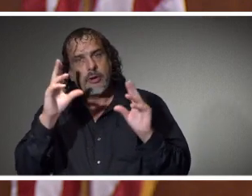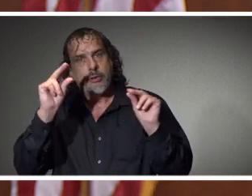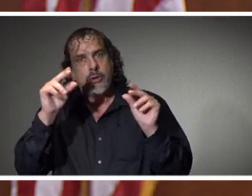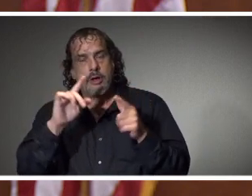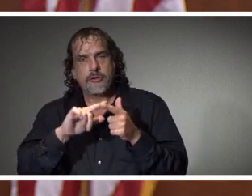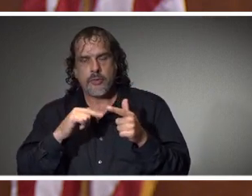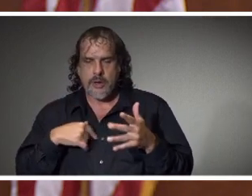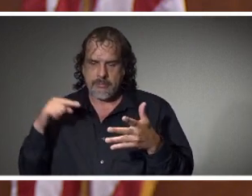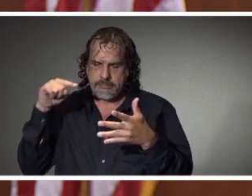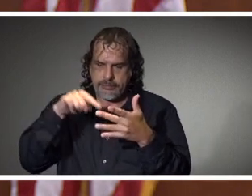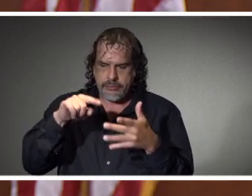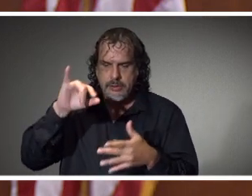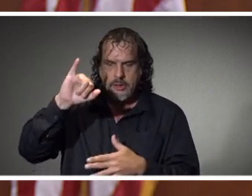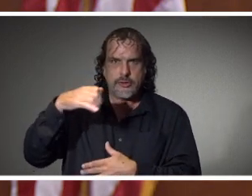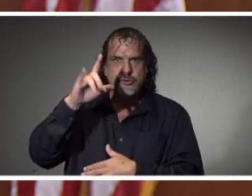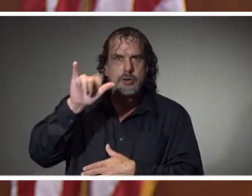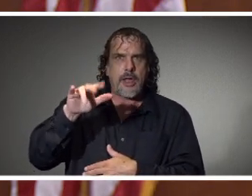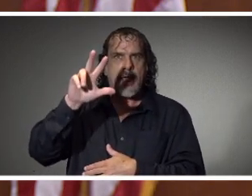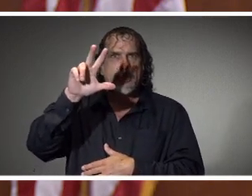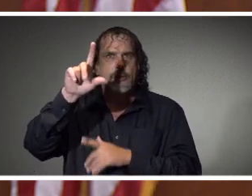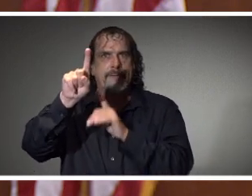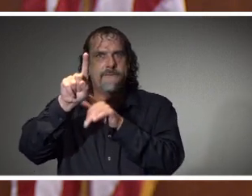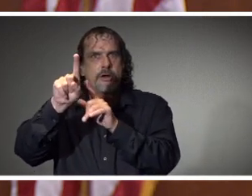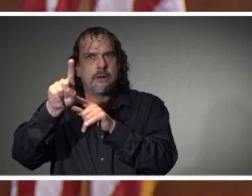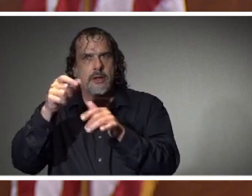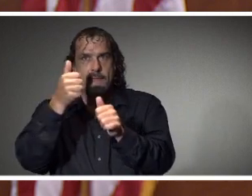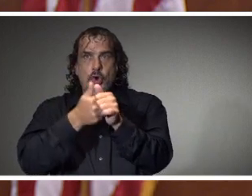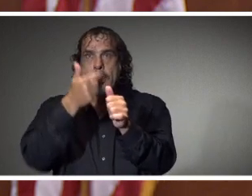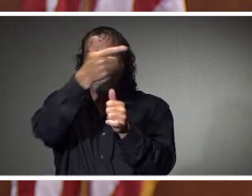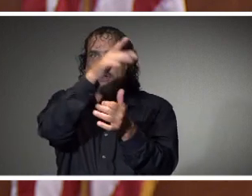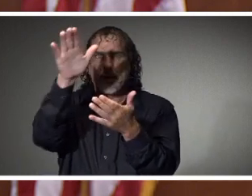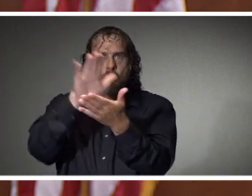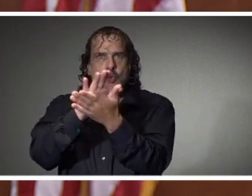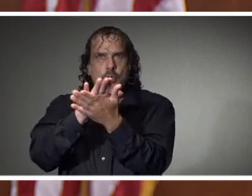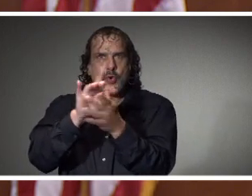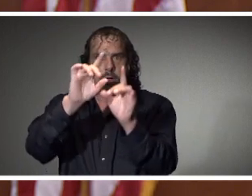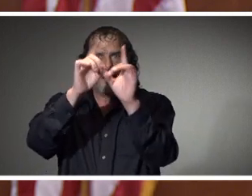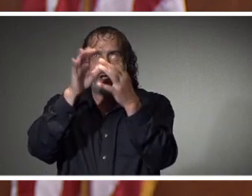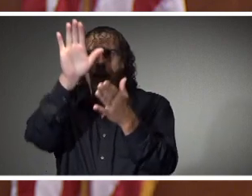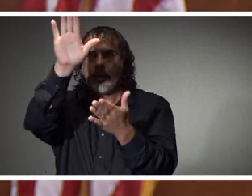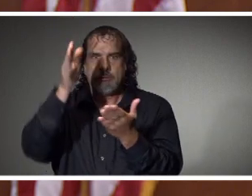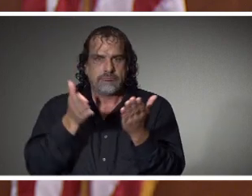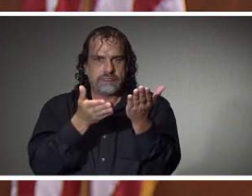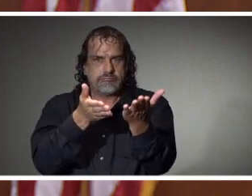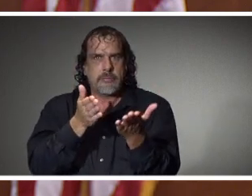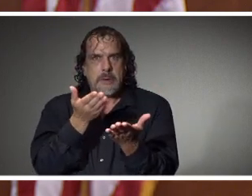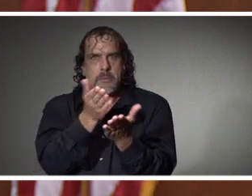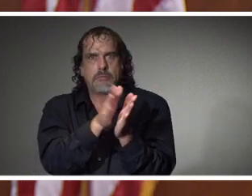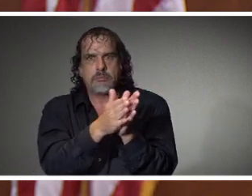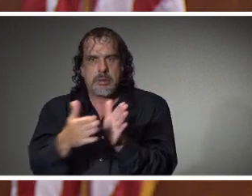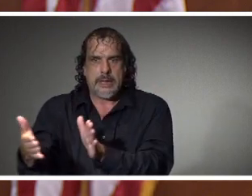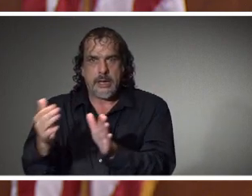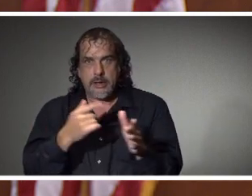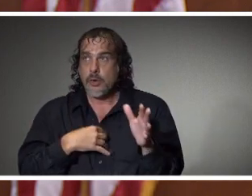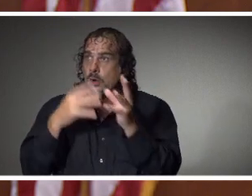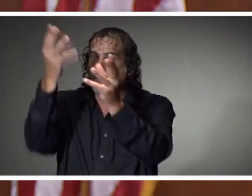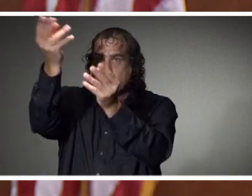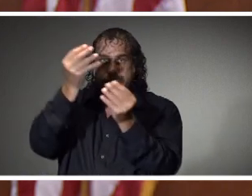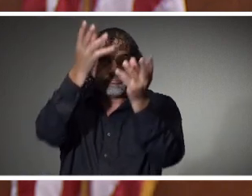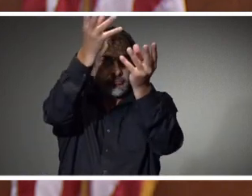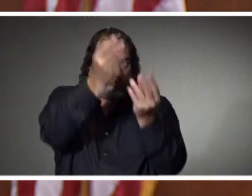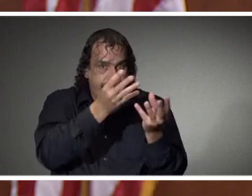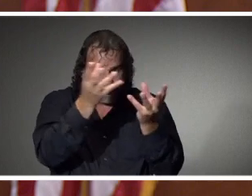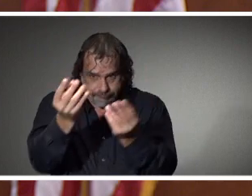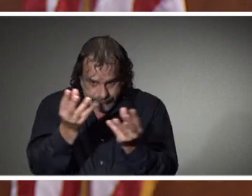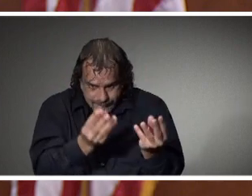31 deadline for every district to put forth what their plan is. Once we receive those, we will